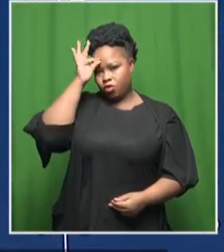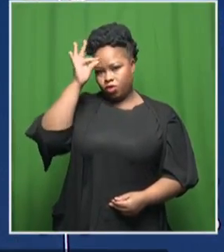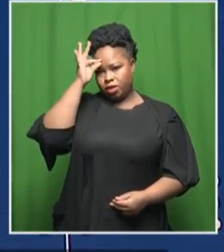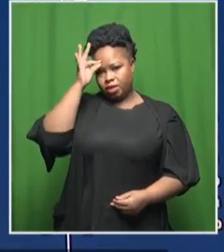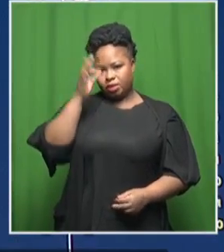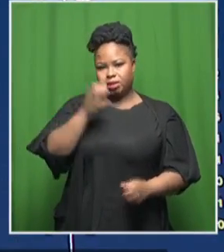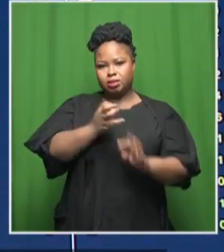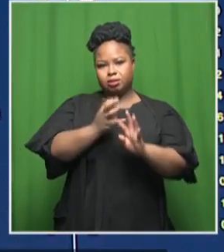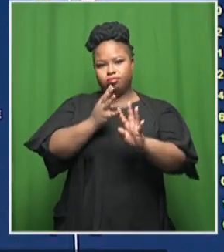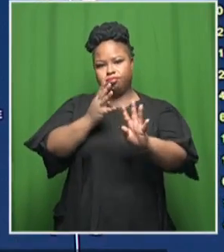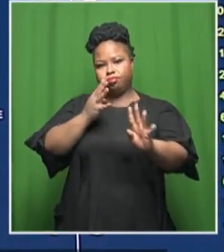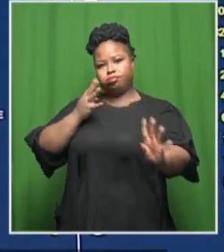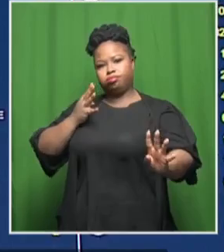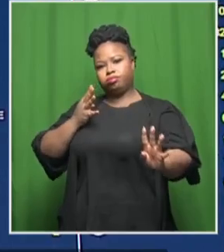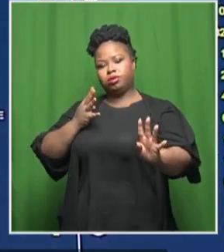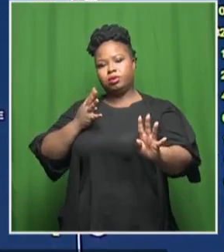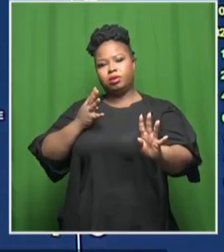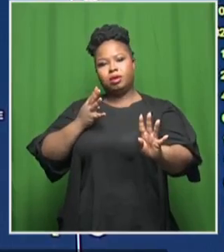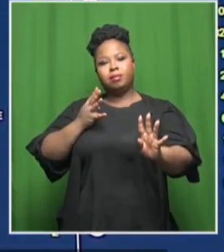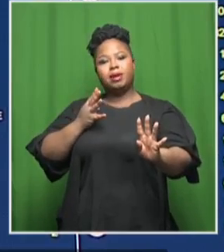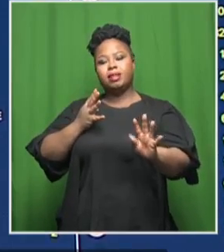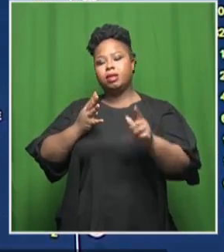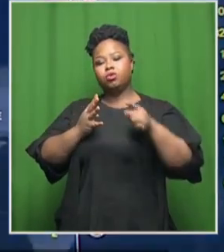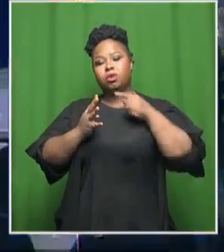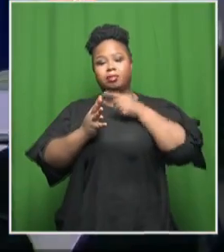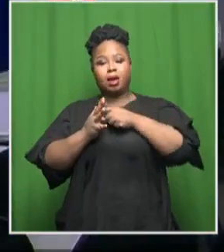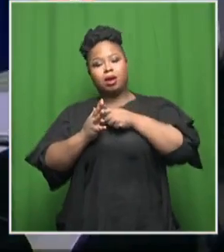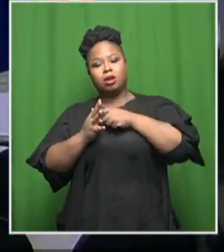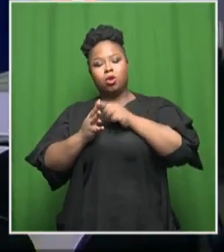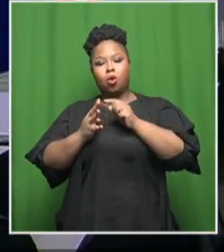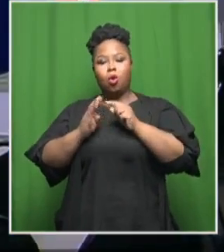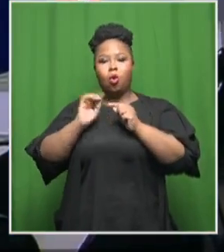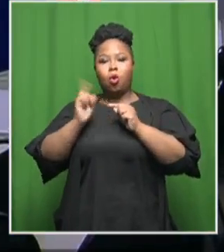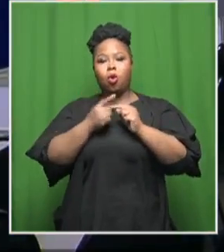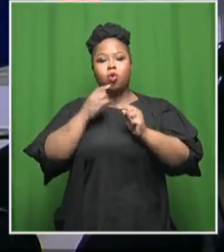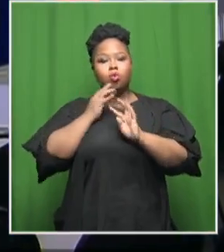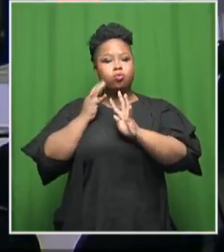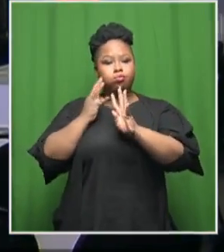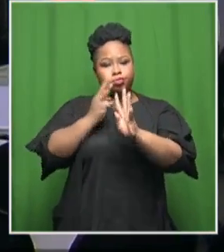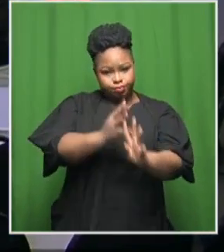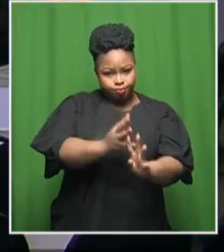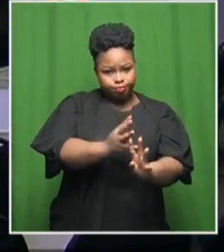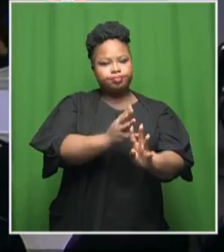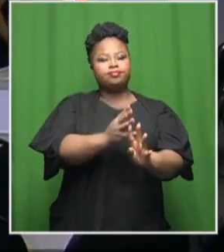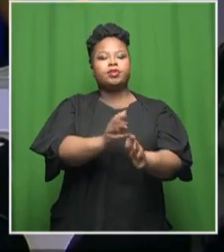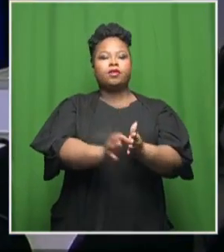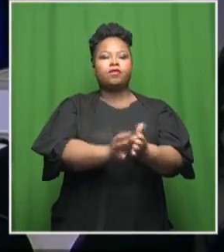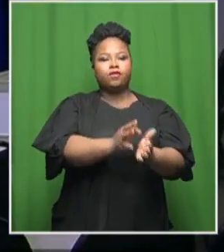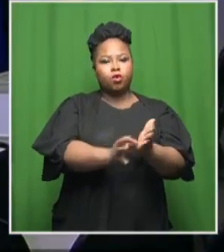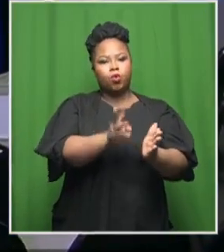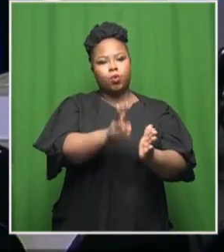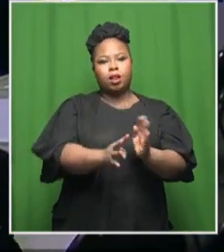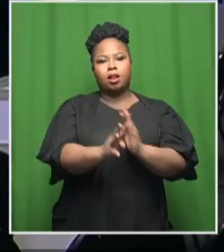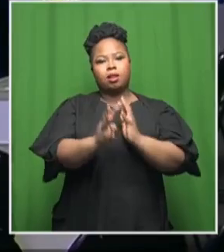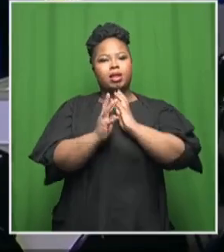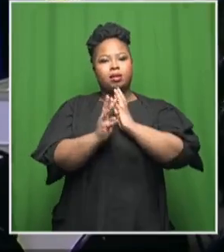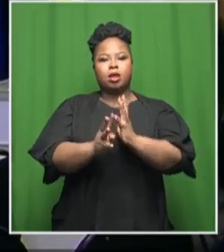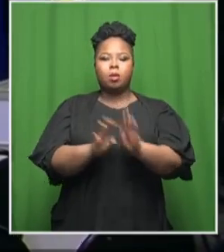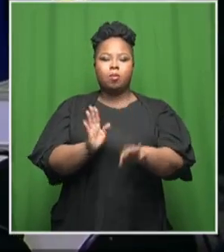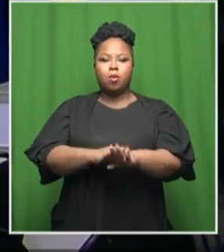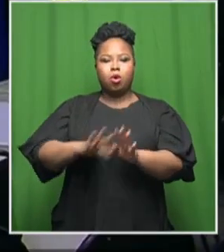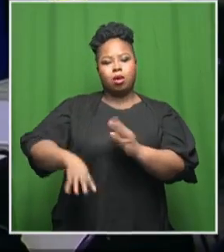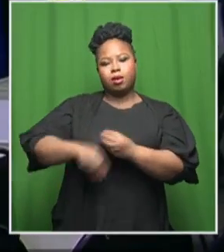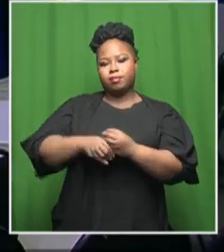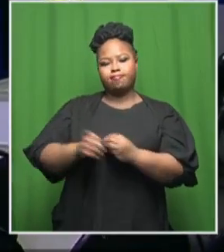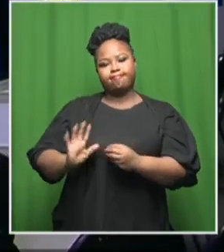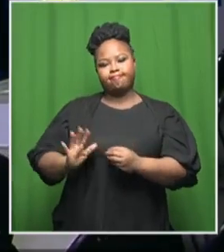of the queue, and nobody else joins the queue, and everybody in that queue is attended to, and that is the practice that was observed last night.